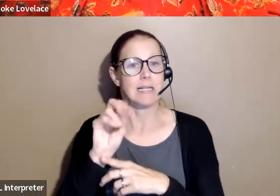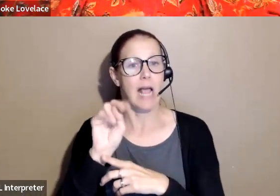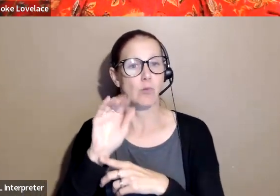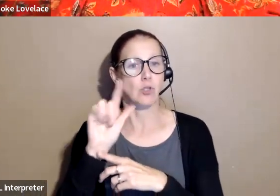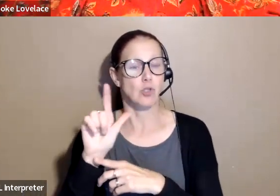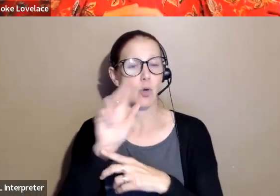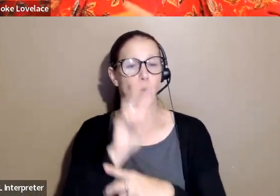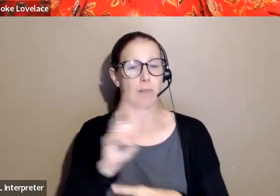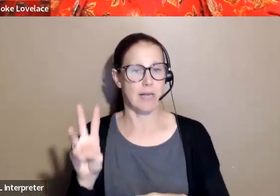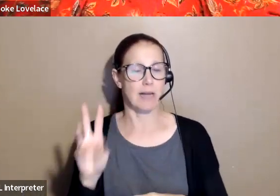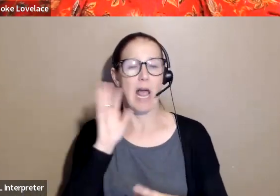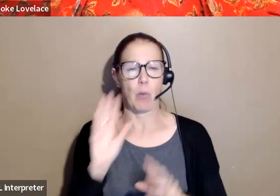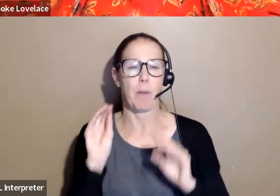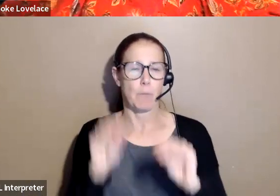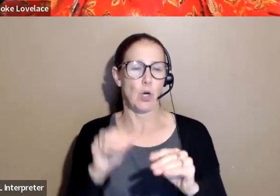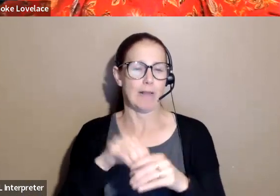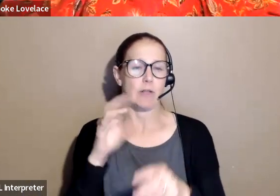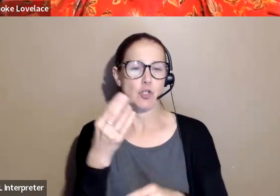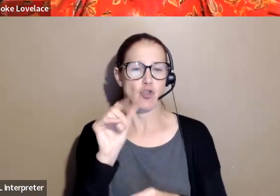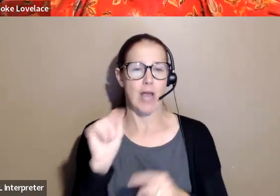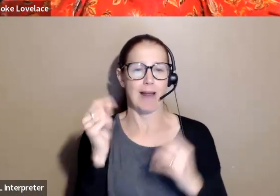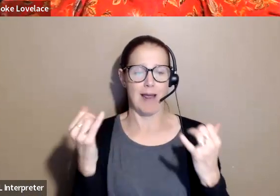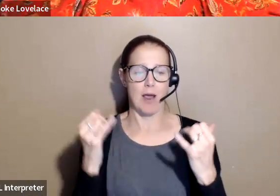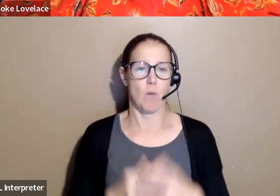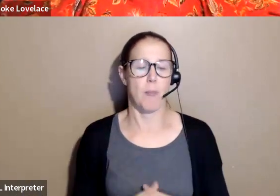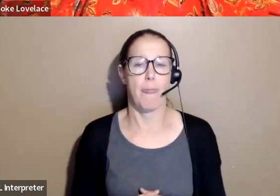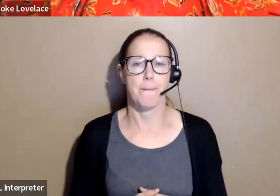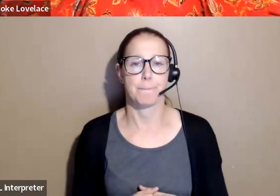and so here I'll pop it in the chat.